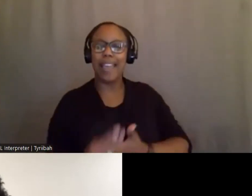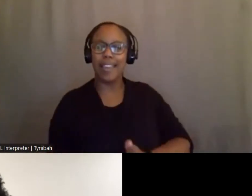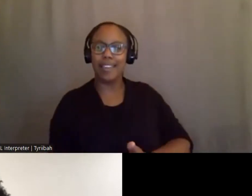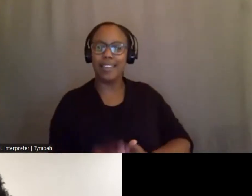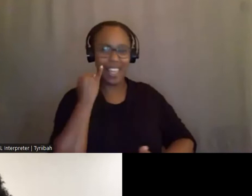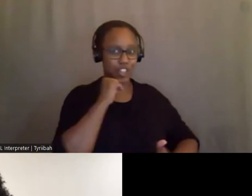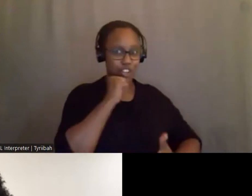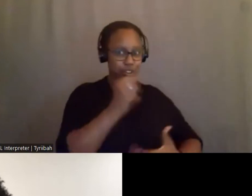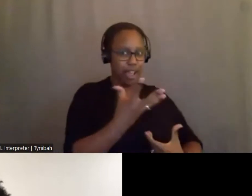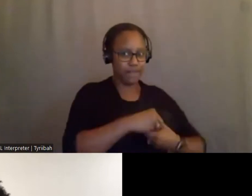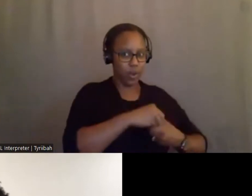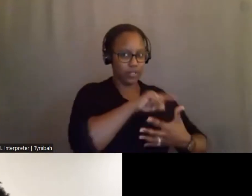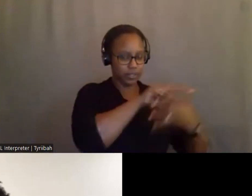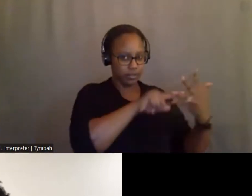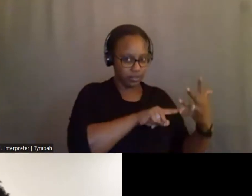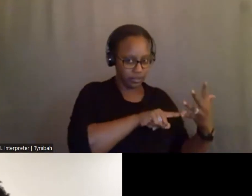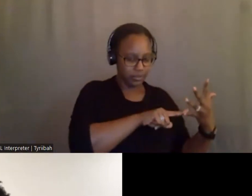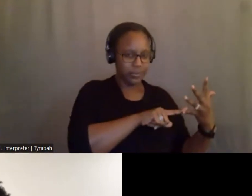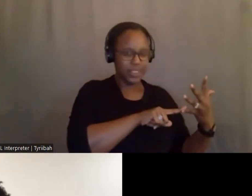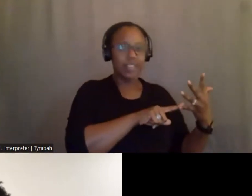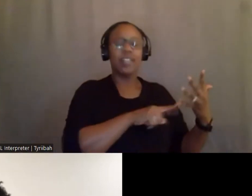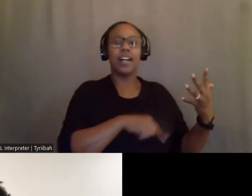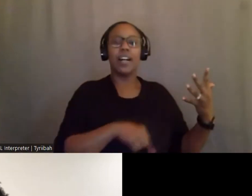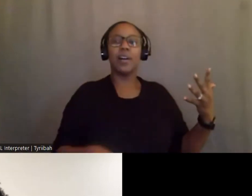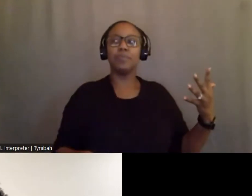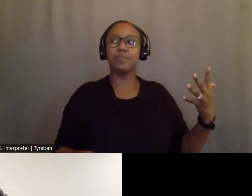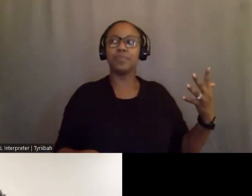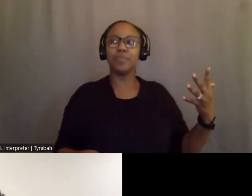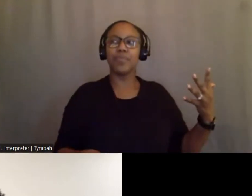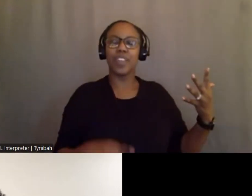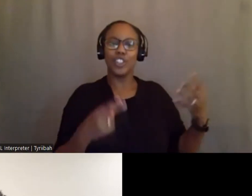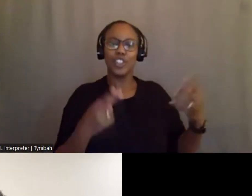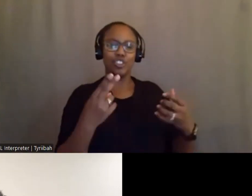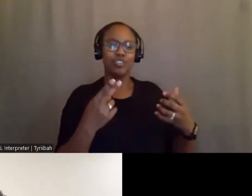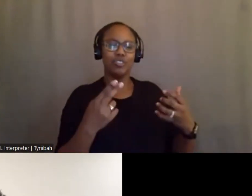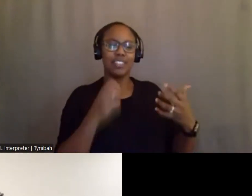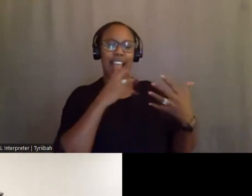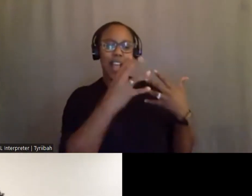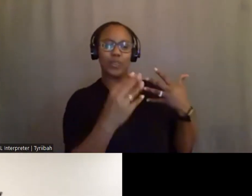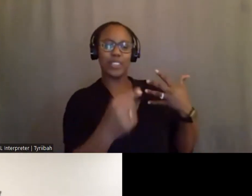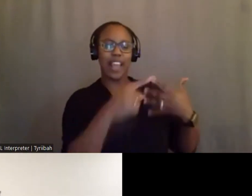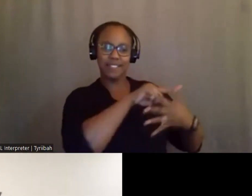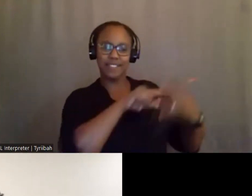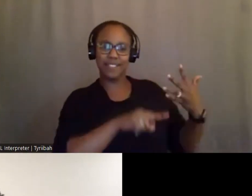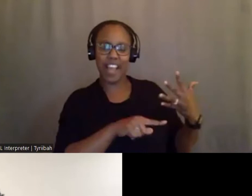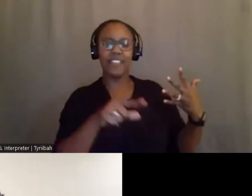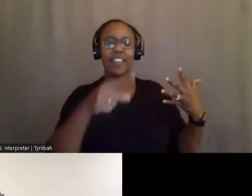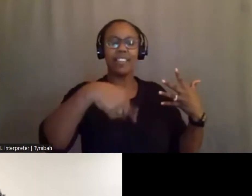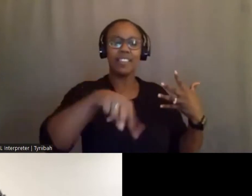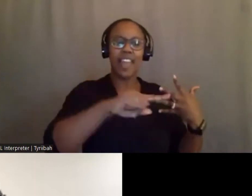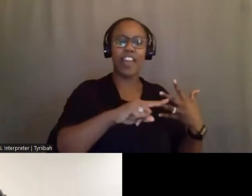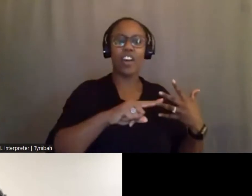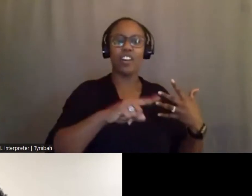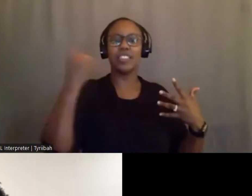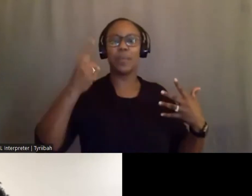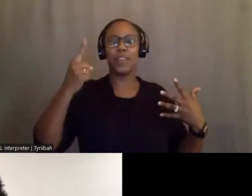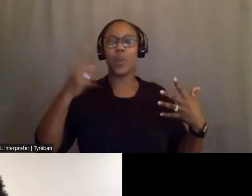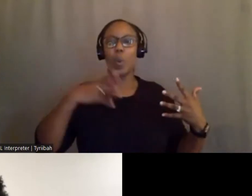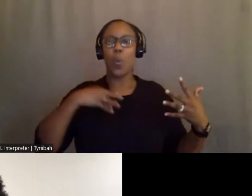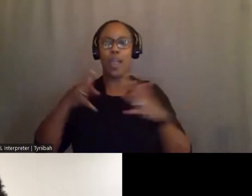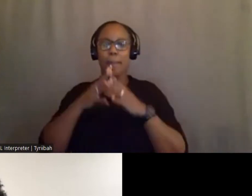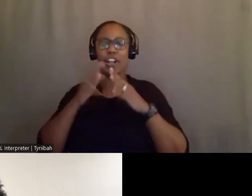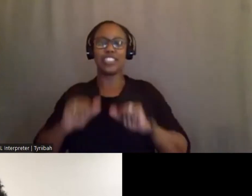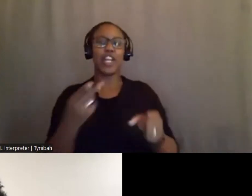something from white Americans. And so it's a different way of thinking that the five tribes allow to really